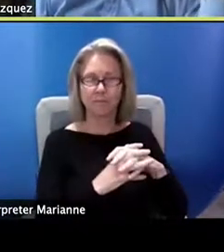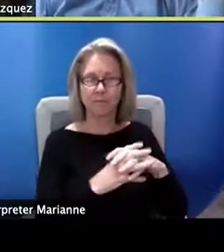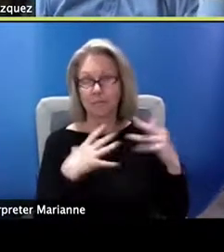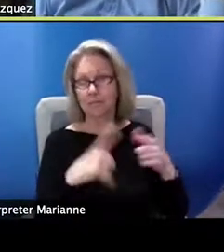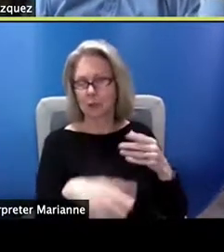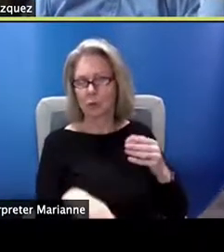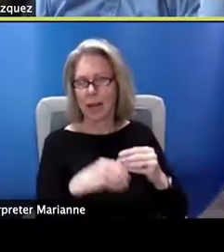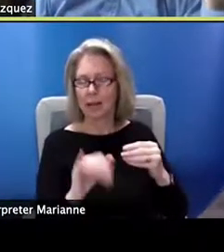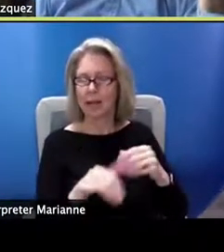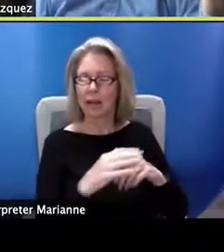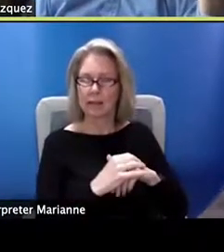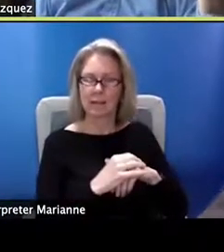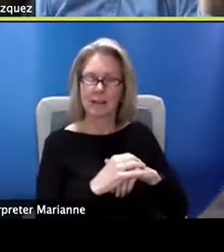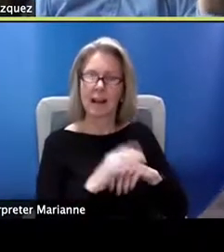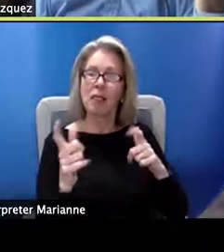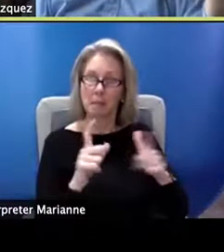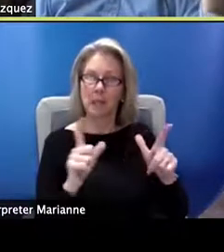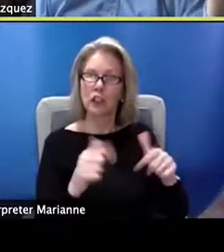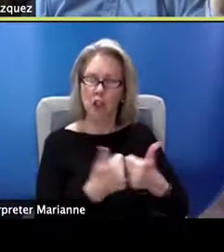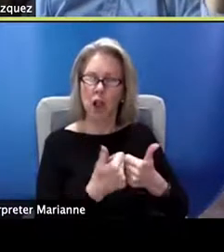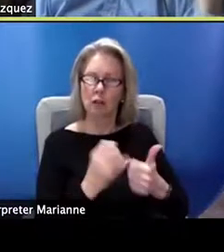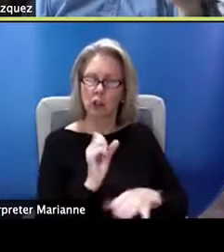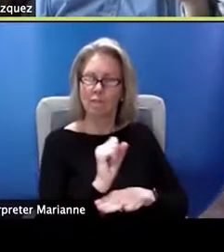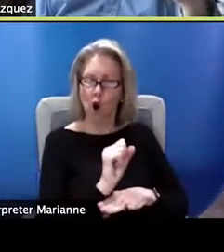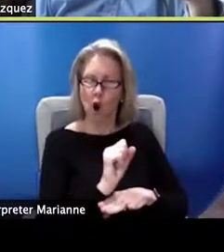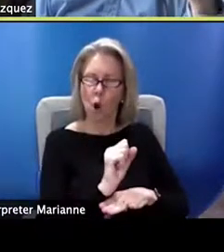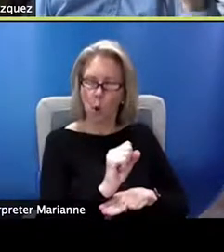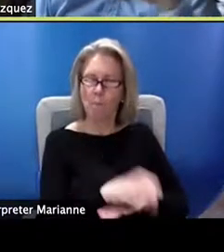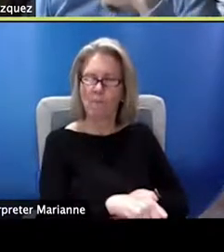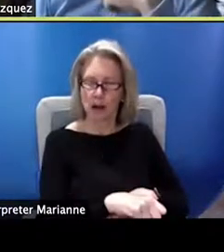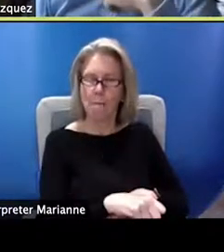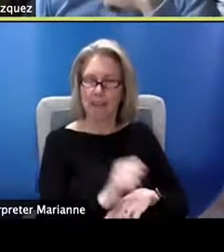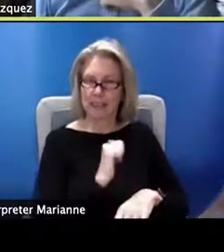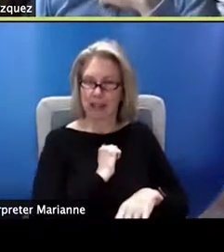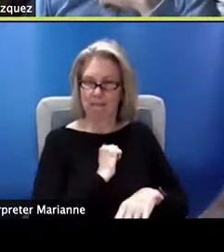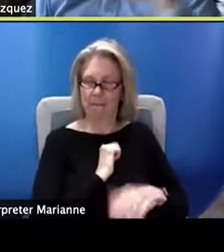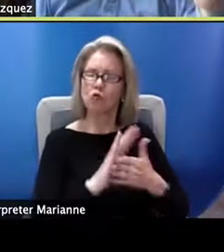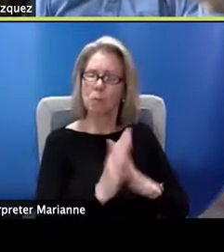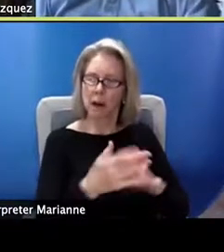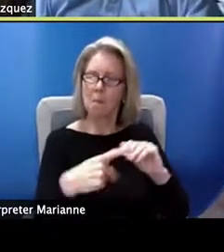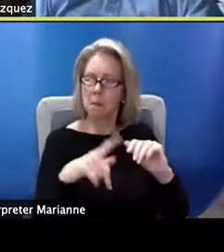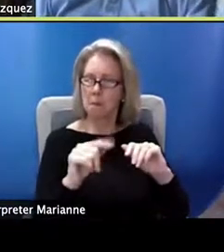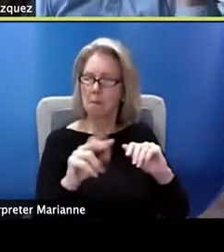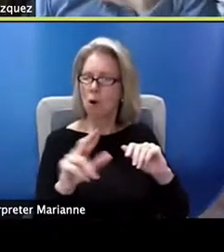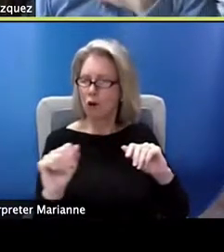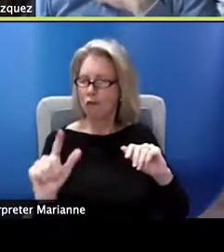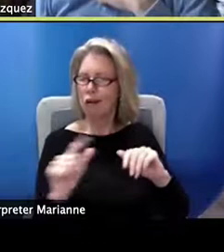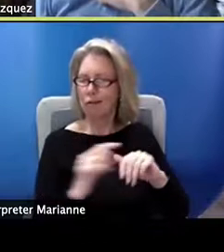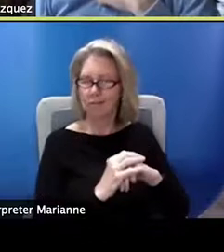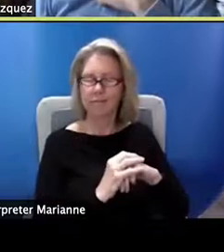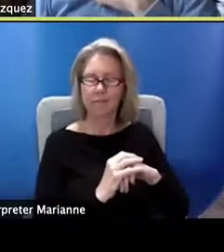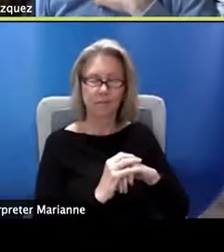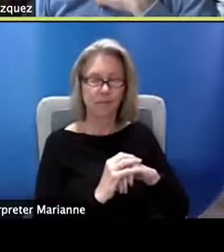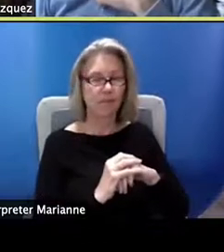this, the big challenge of overcoming the self and becoming plural, moving towards pluriversality. Could I ask